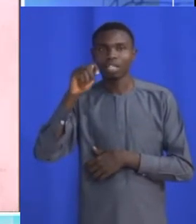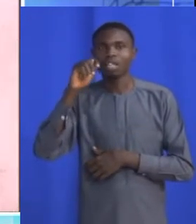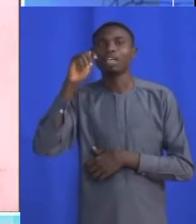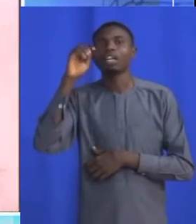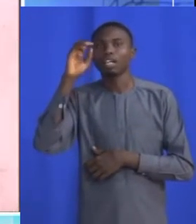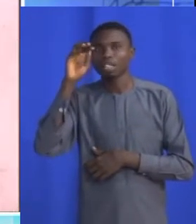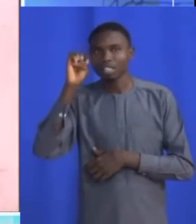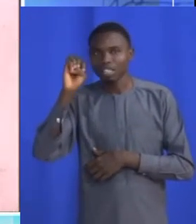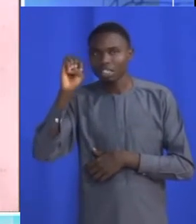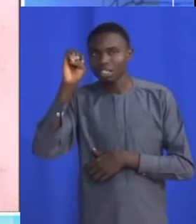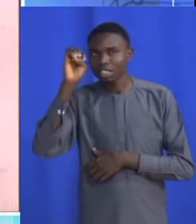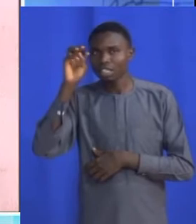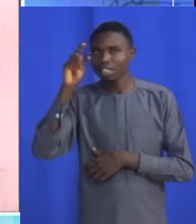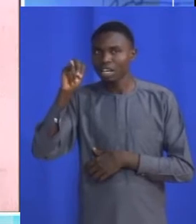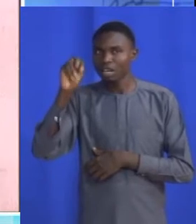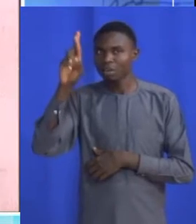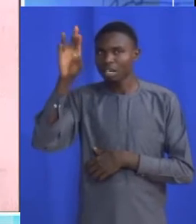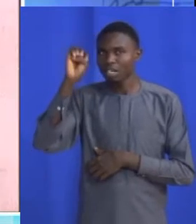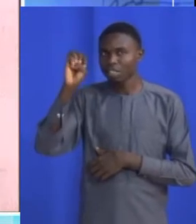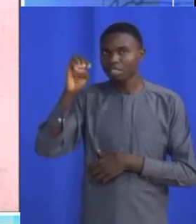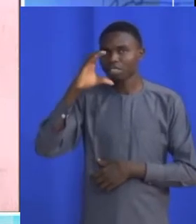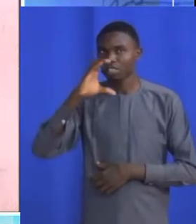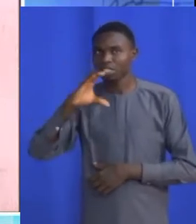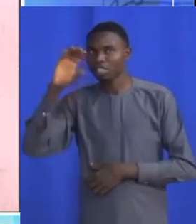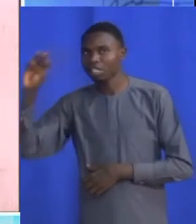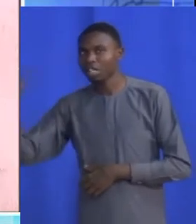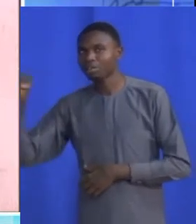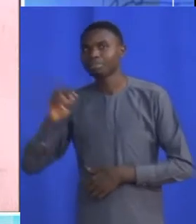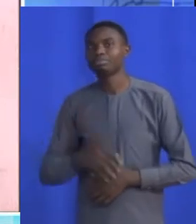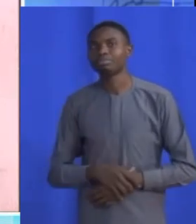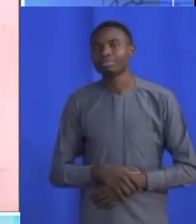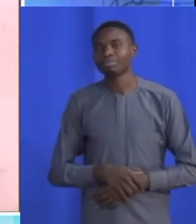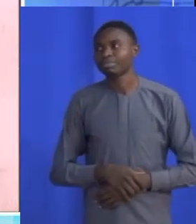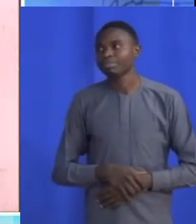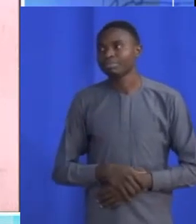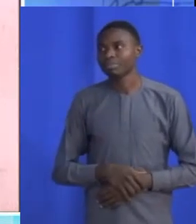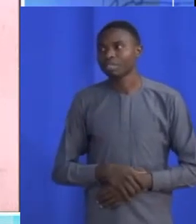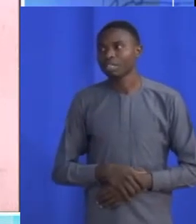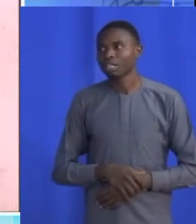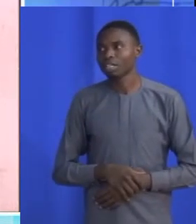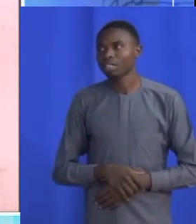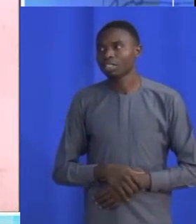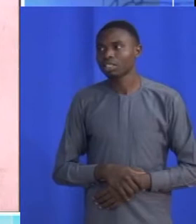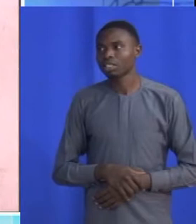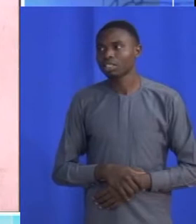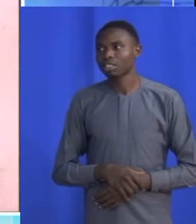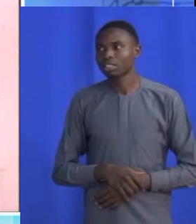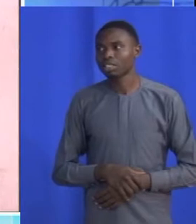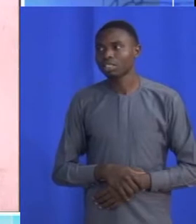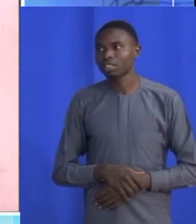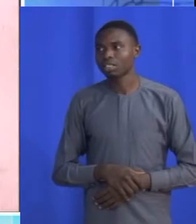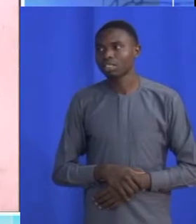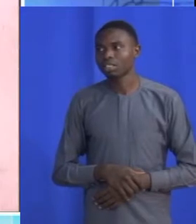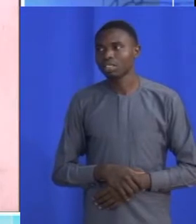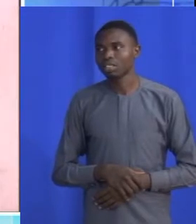of a country. Any government that does not respect and protect